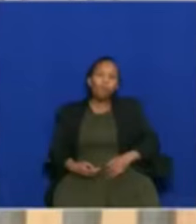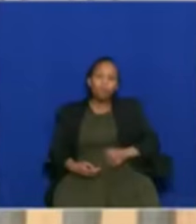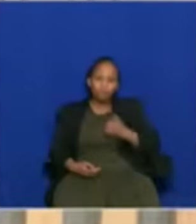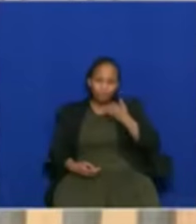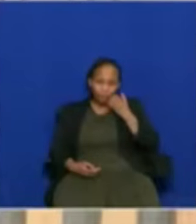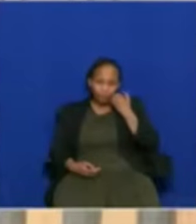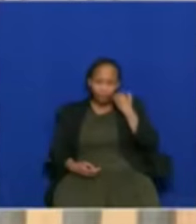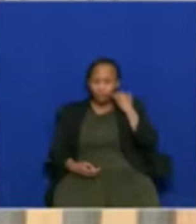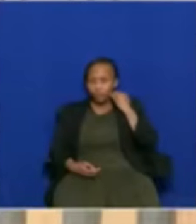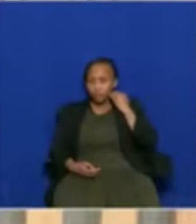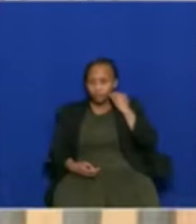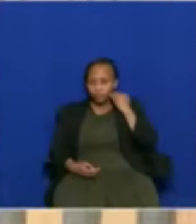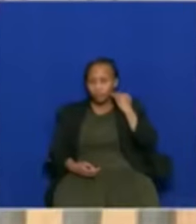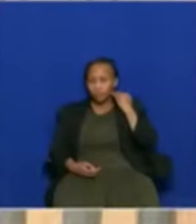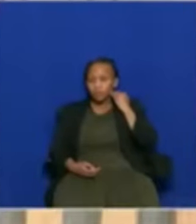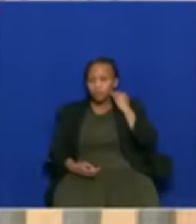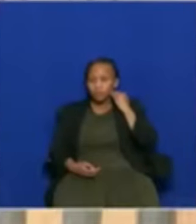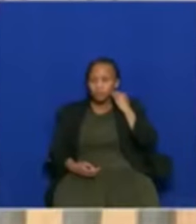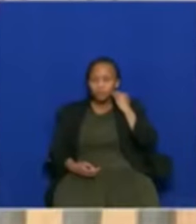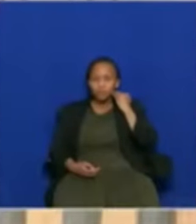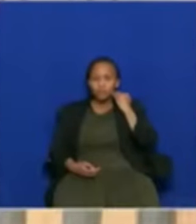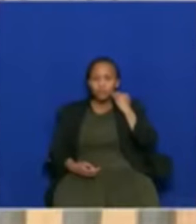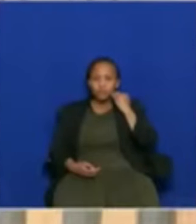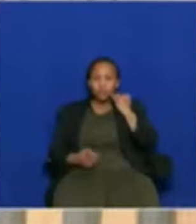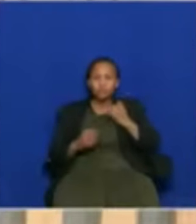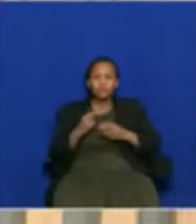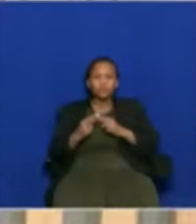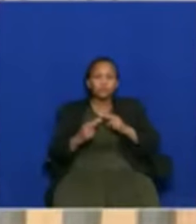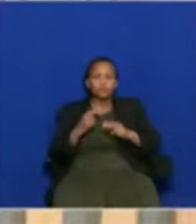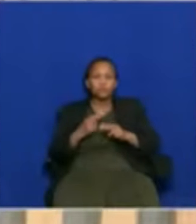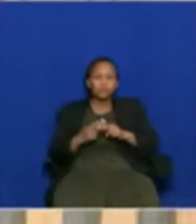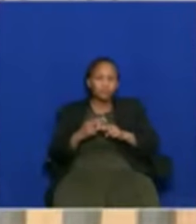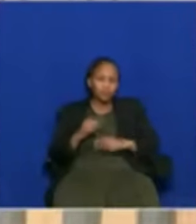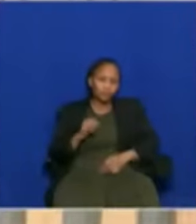if we go forward again, page 2961.